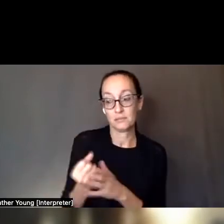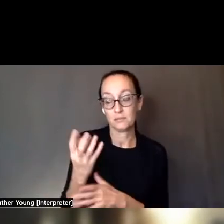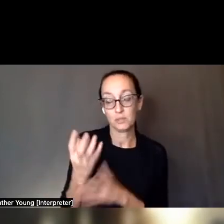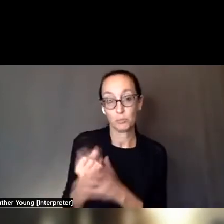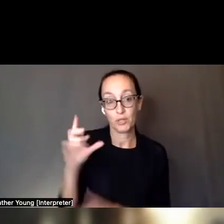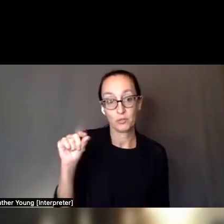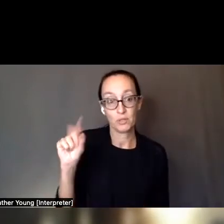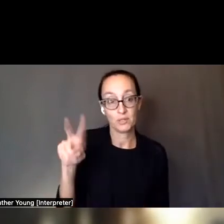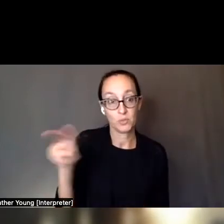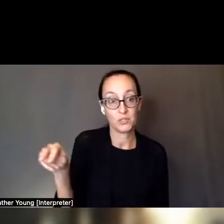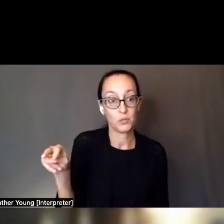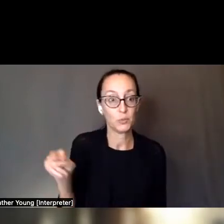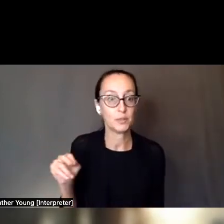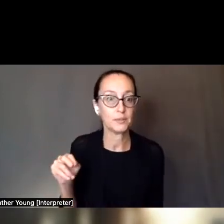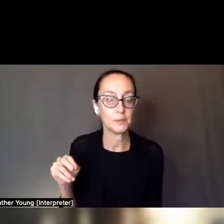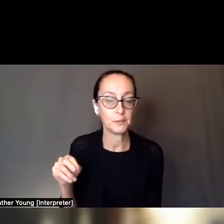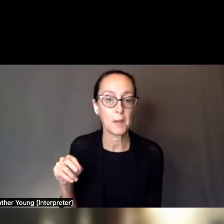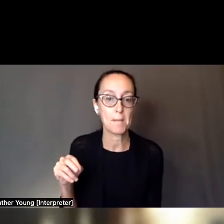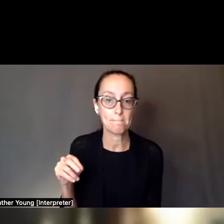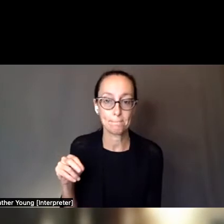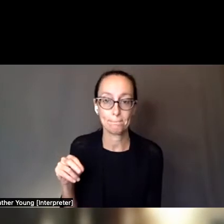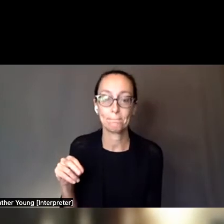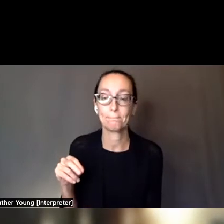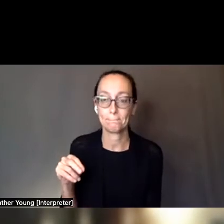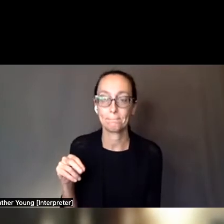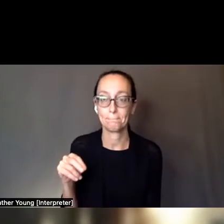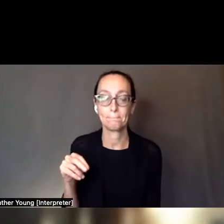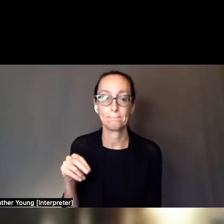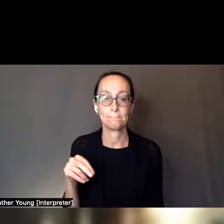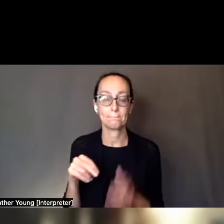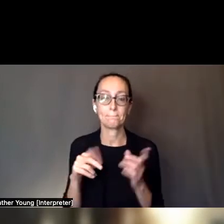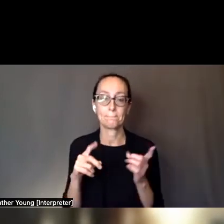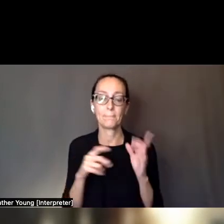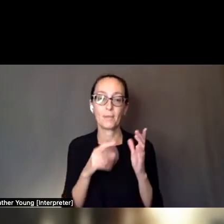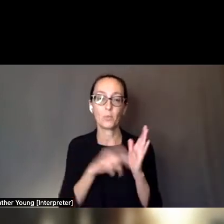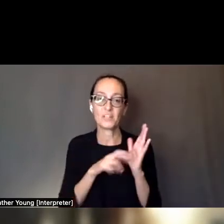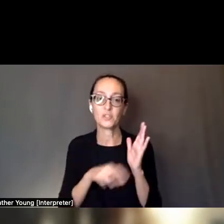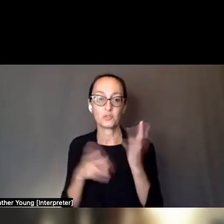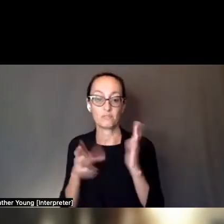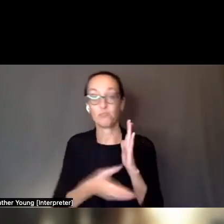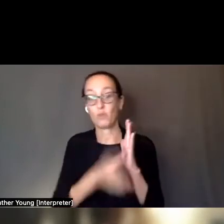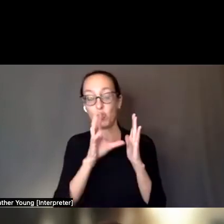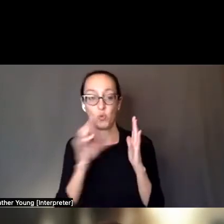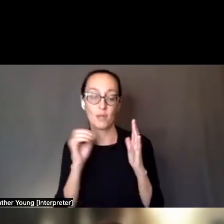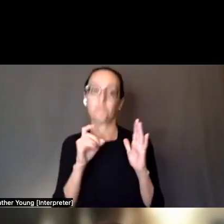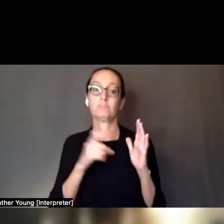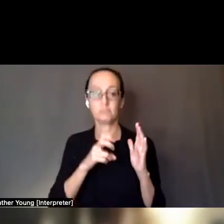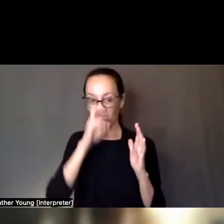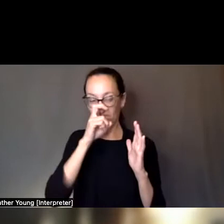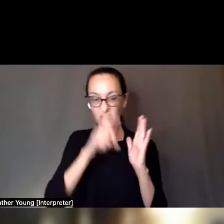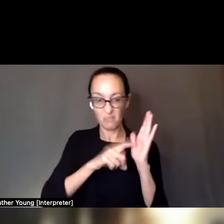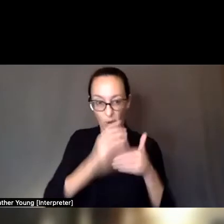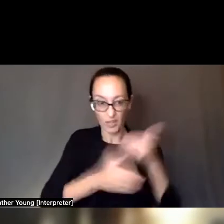So they've been reviewed in a very rigorous process. So when to review for